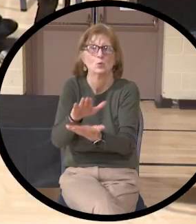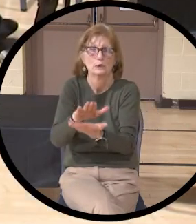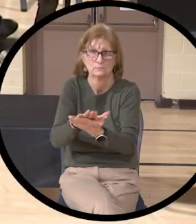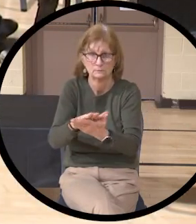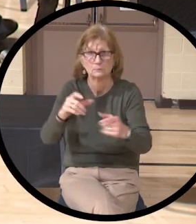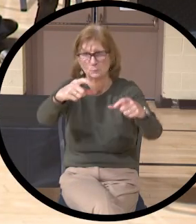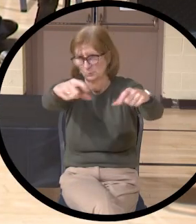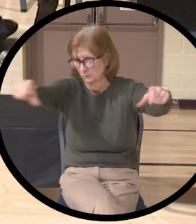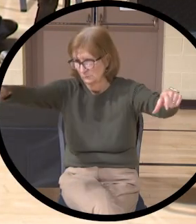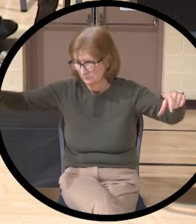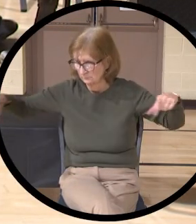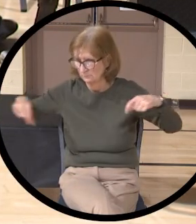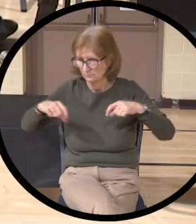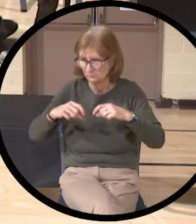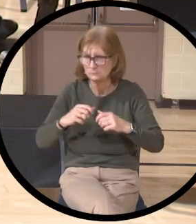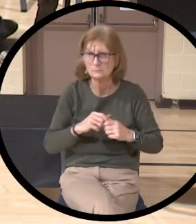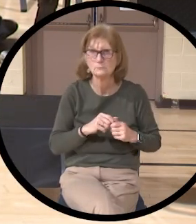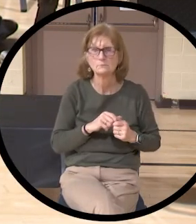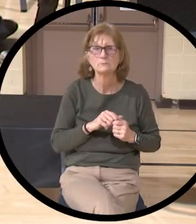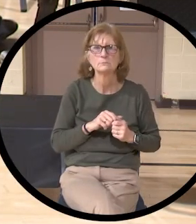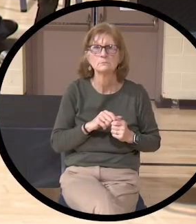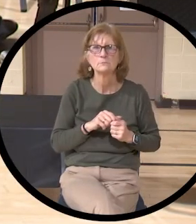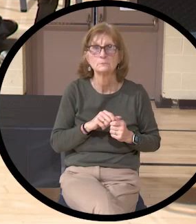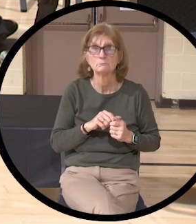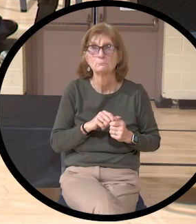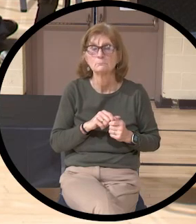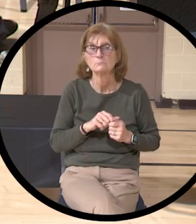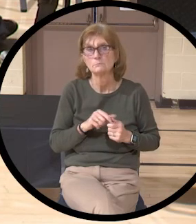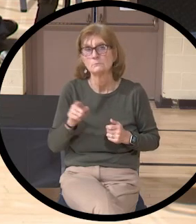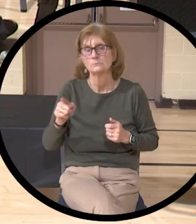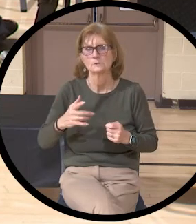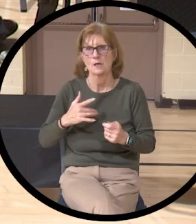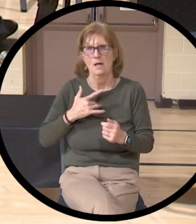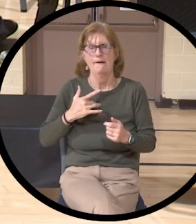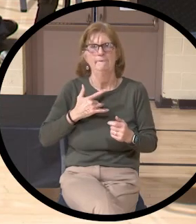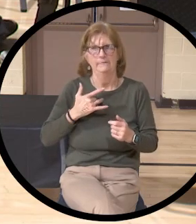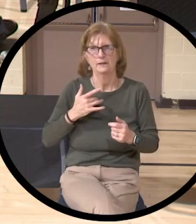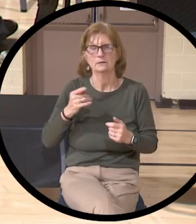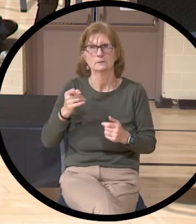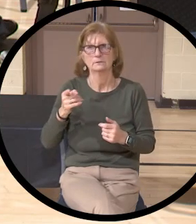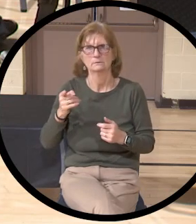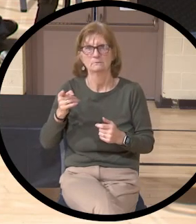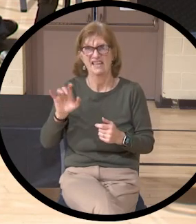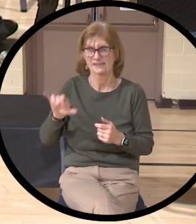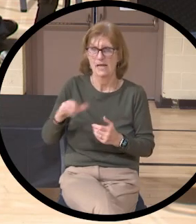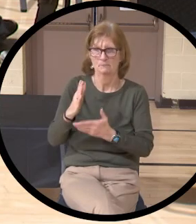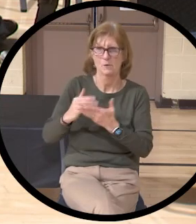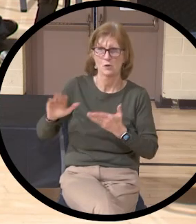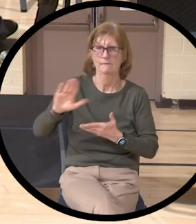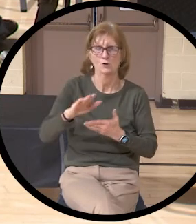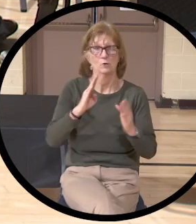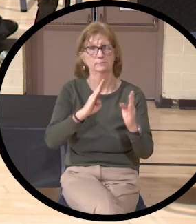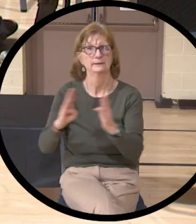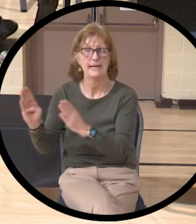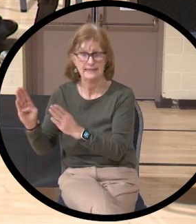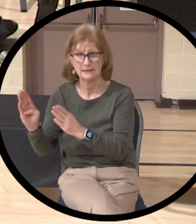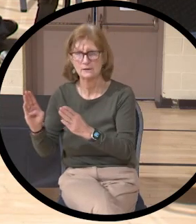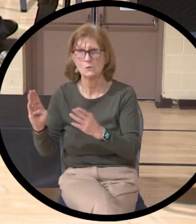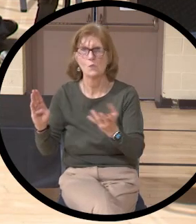quickly as they can and do speeding. Definitely in the paint of that infrastructure camp. Since we have budget